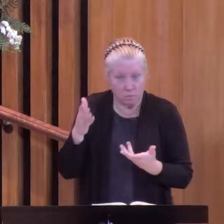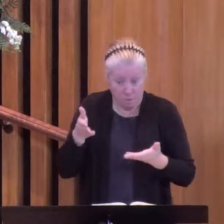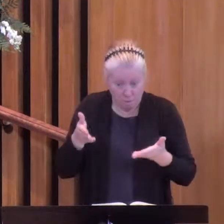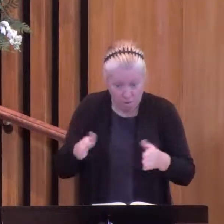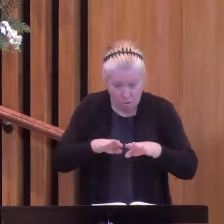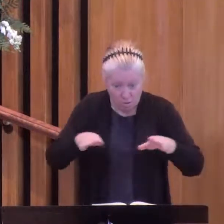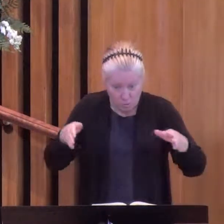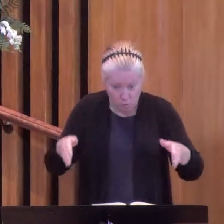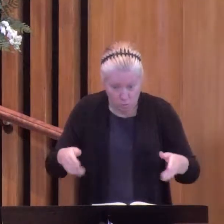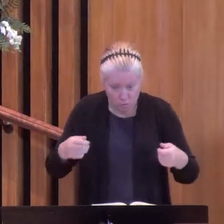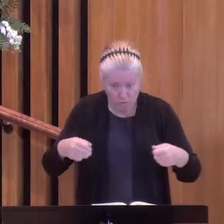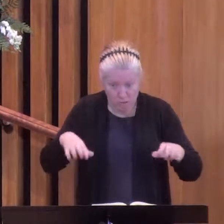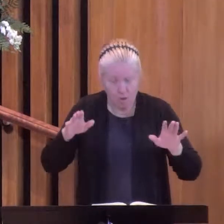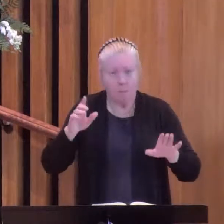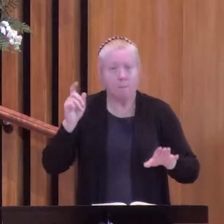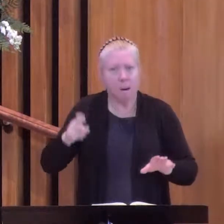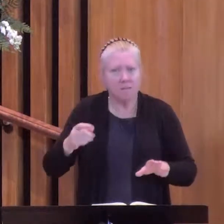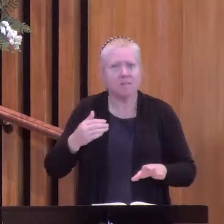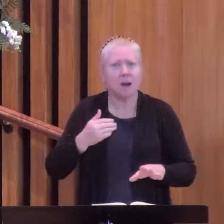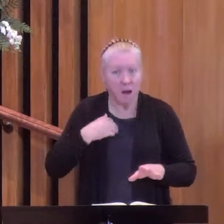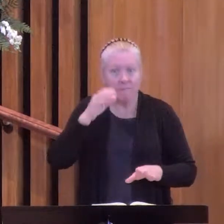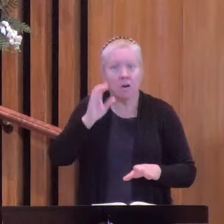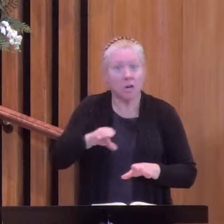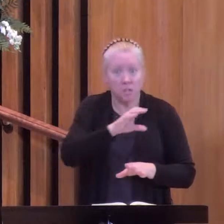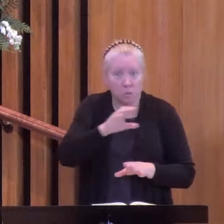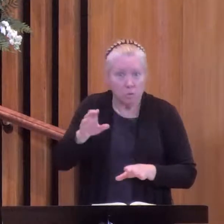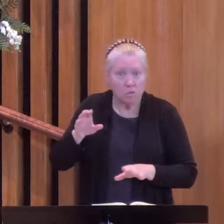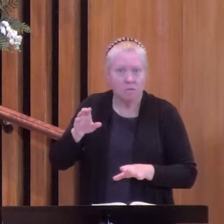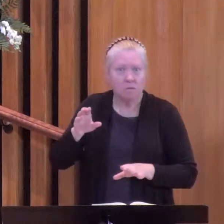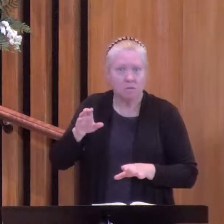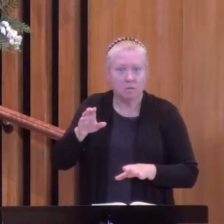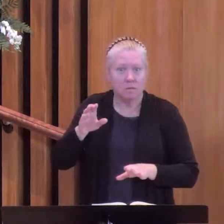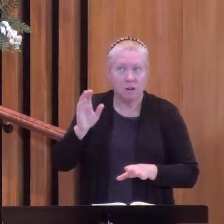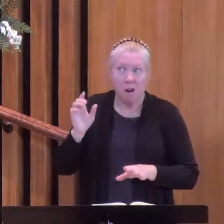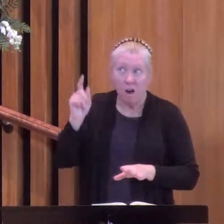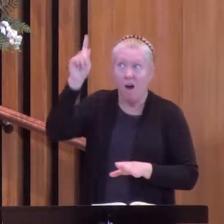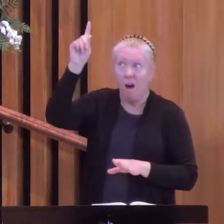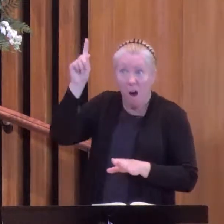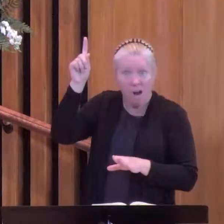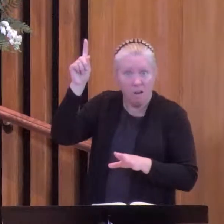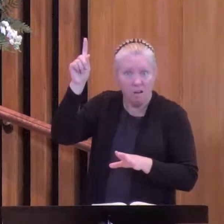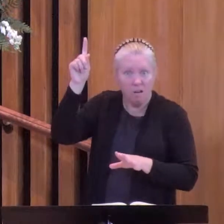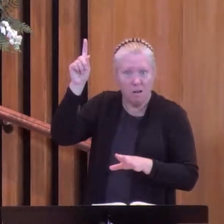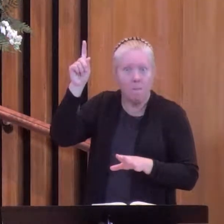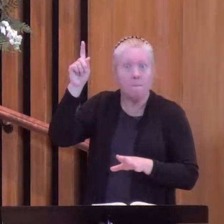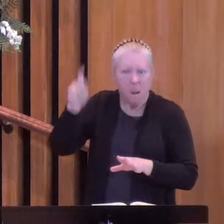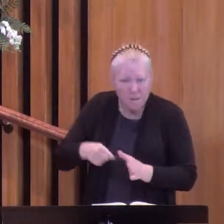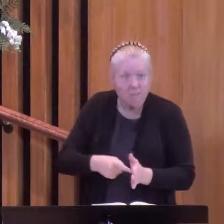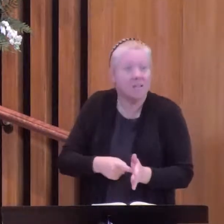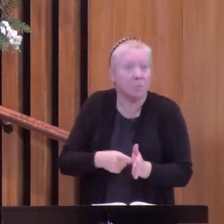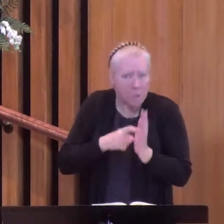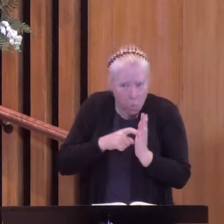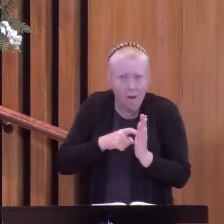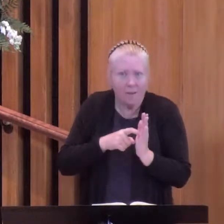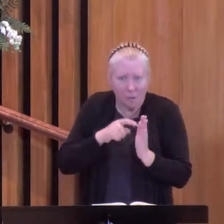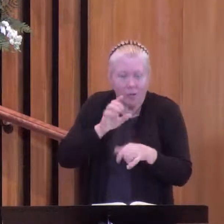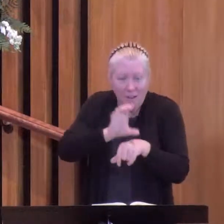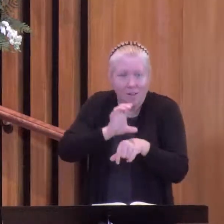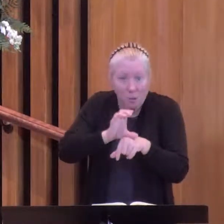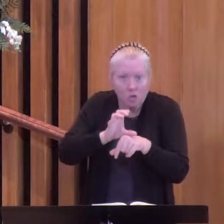must always be a crucifix hung. And that cross that always stands above the